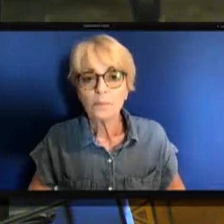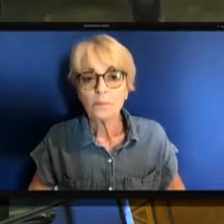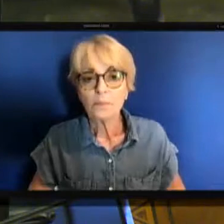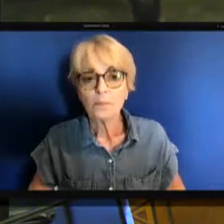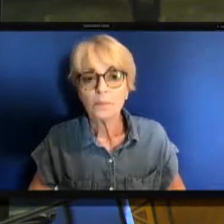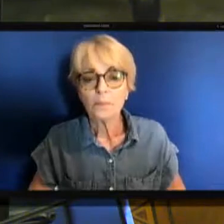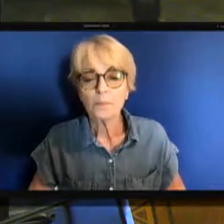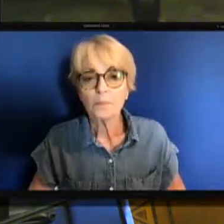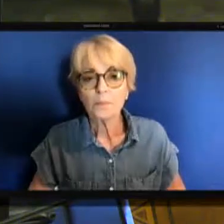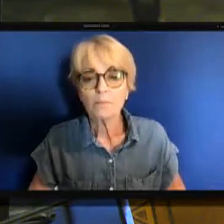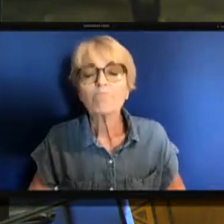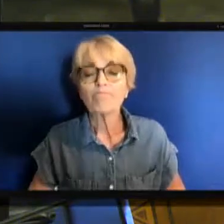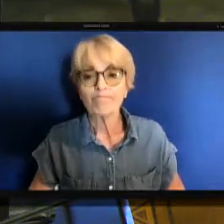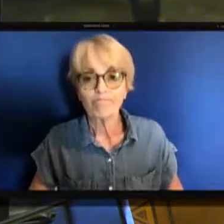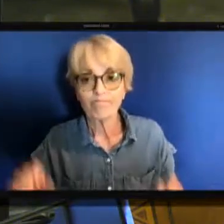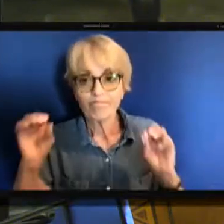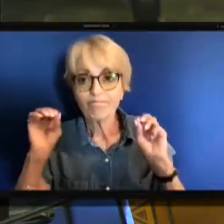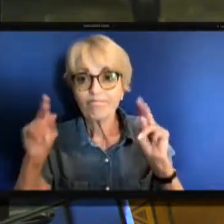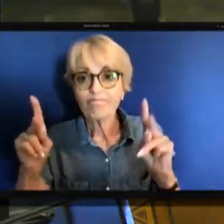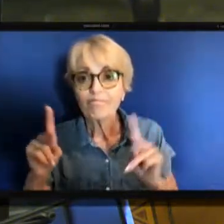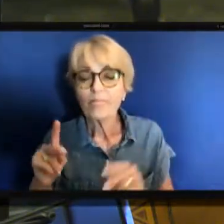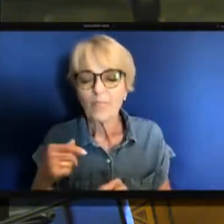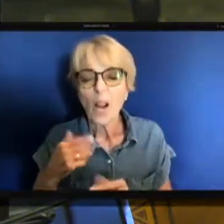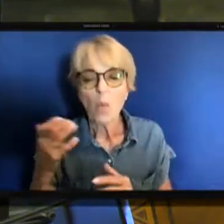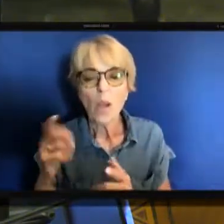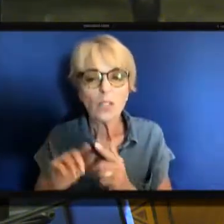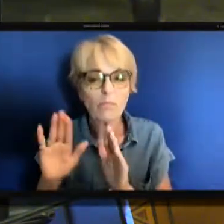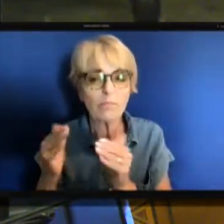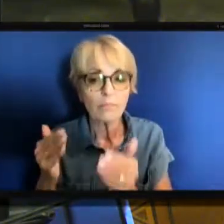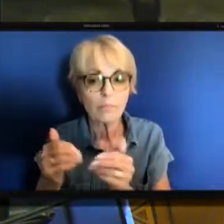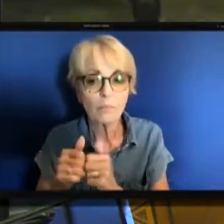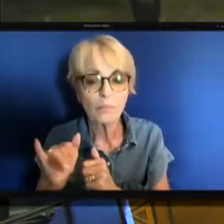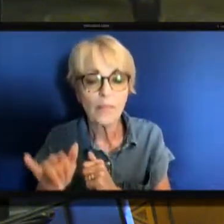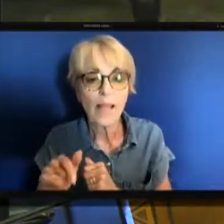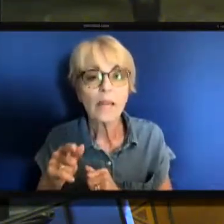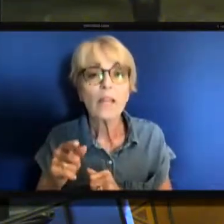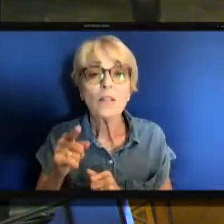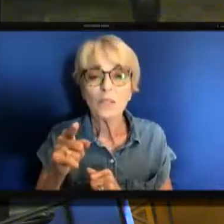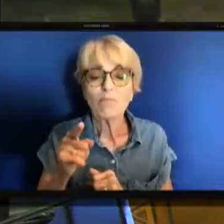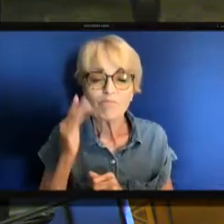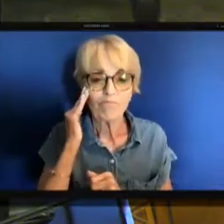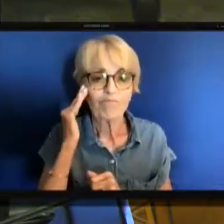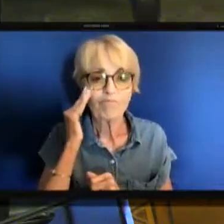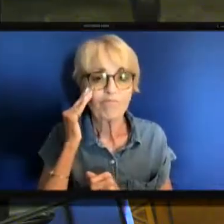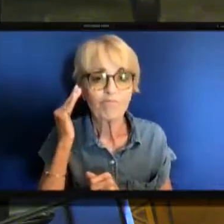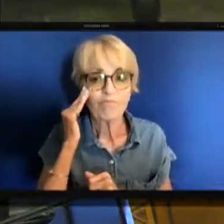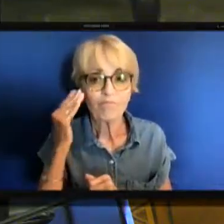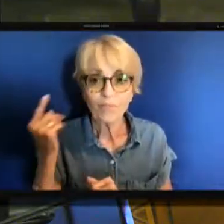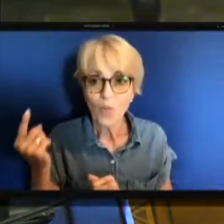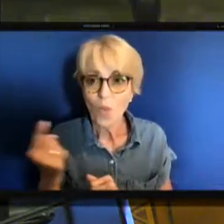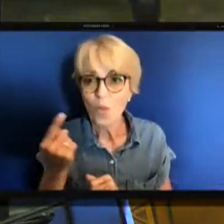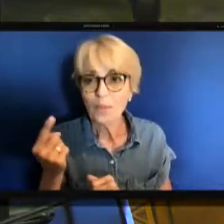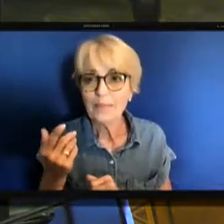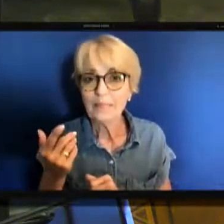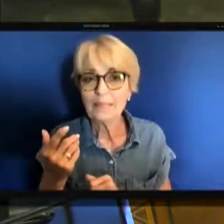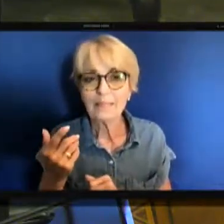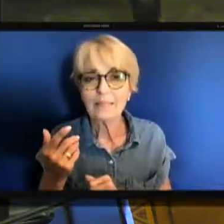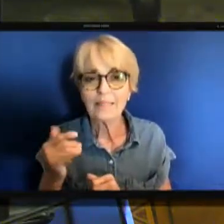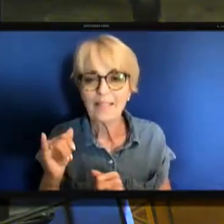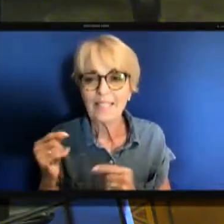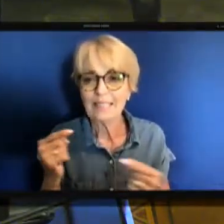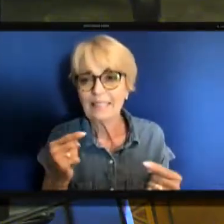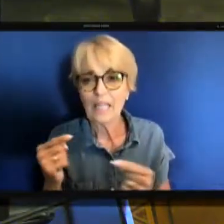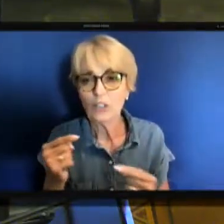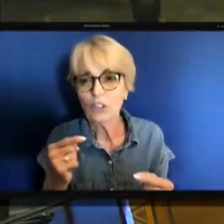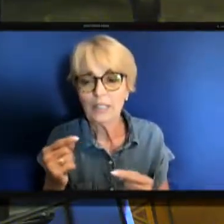to pursue. As you're well, excuse me, as you're well aware, there's always been this sort of tension